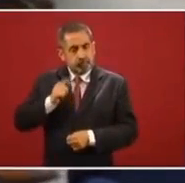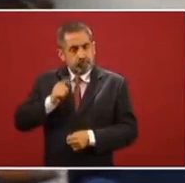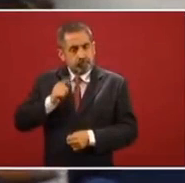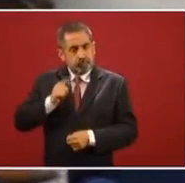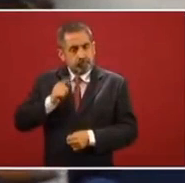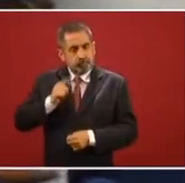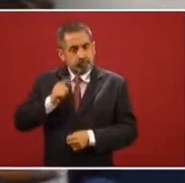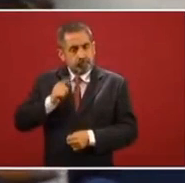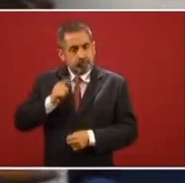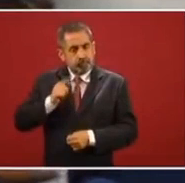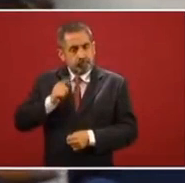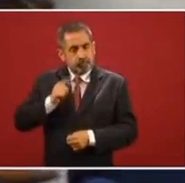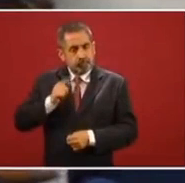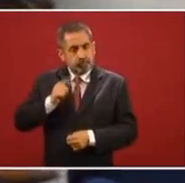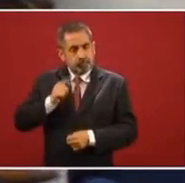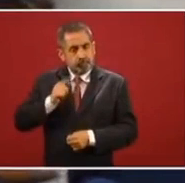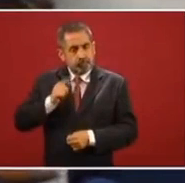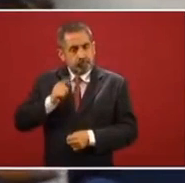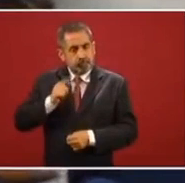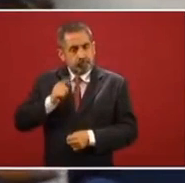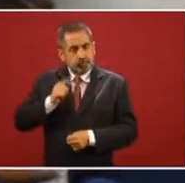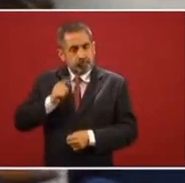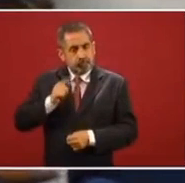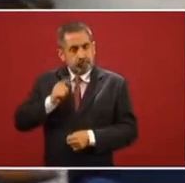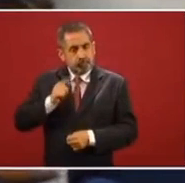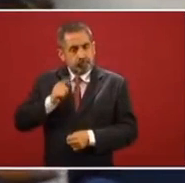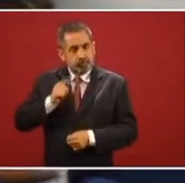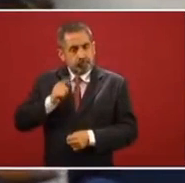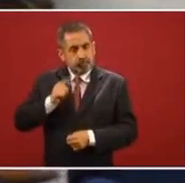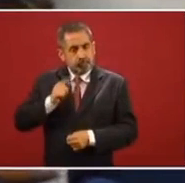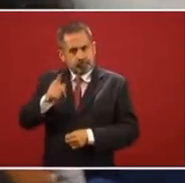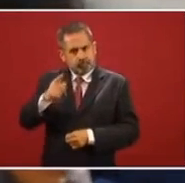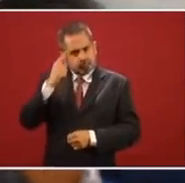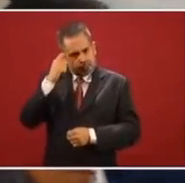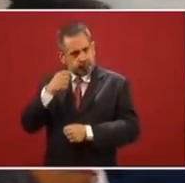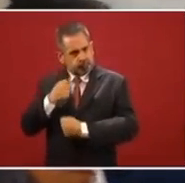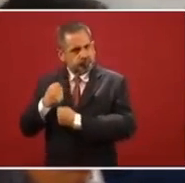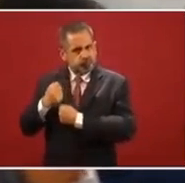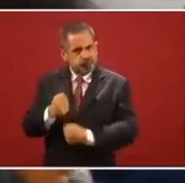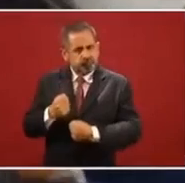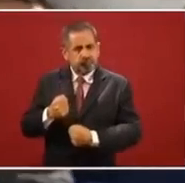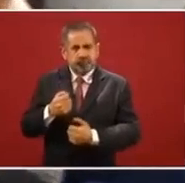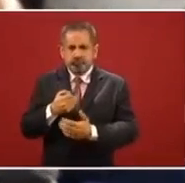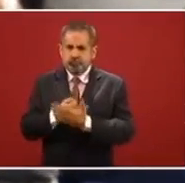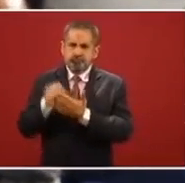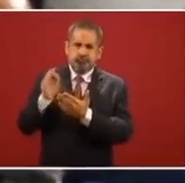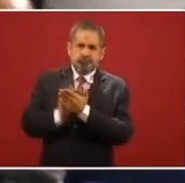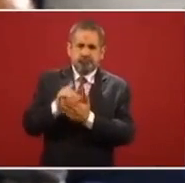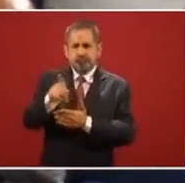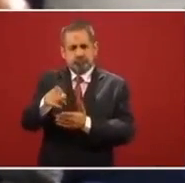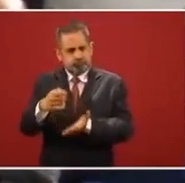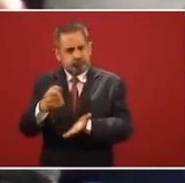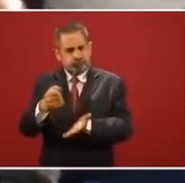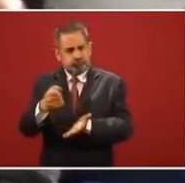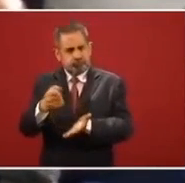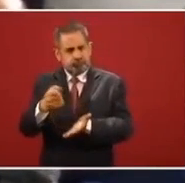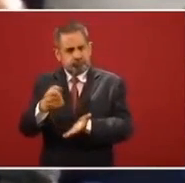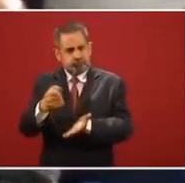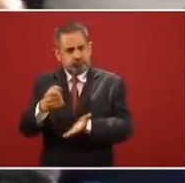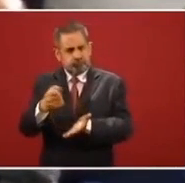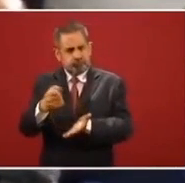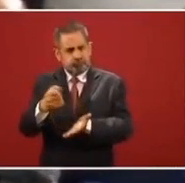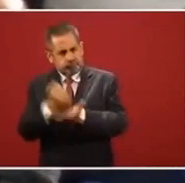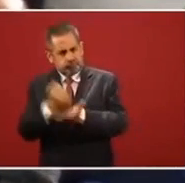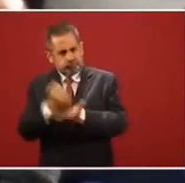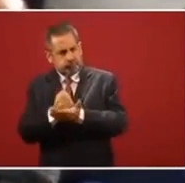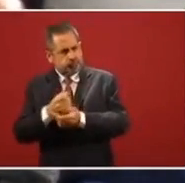that if you did not take advantage of that strength that you have de aprobación to